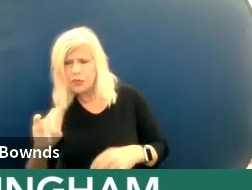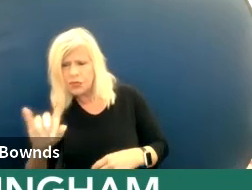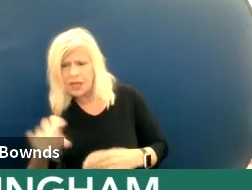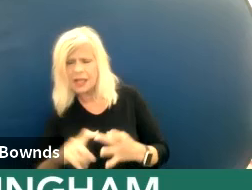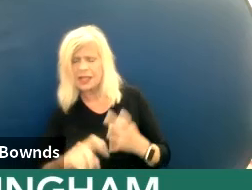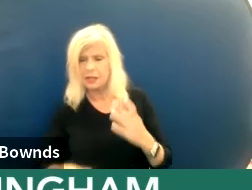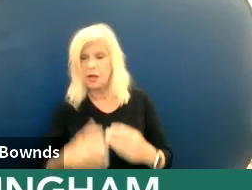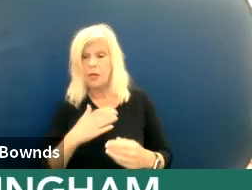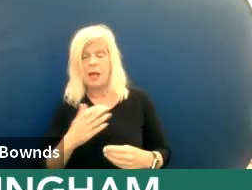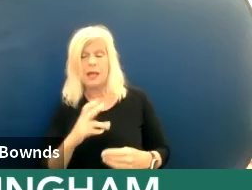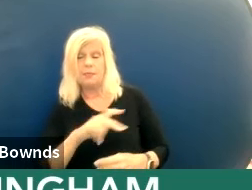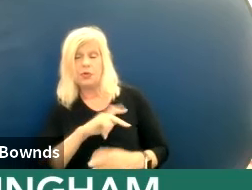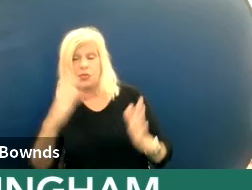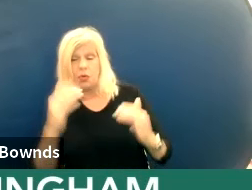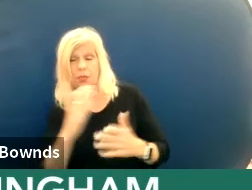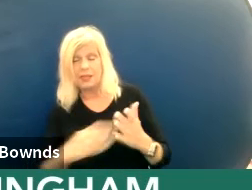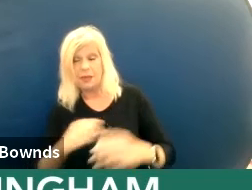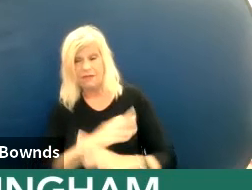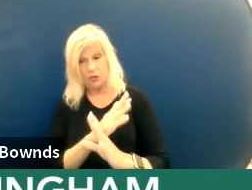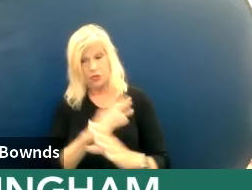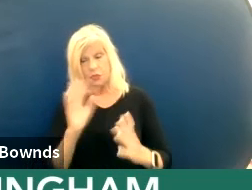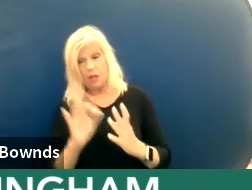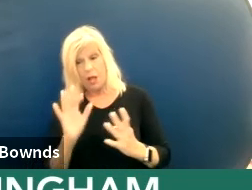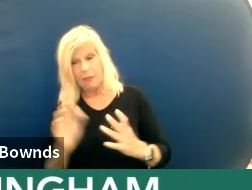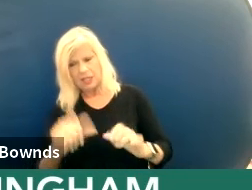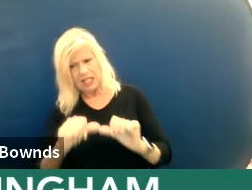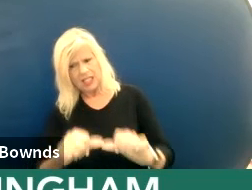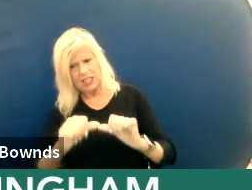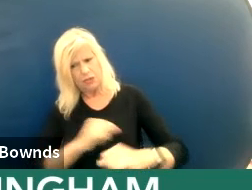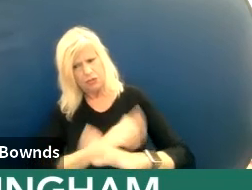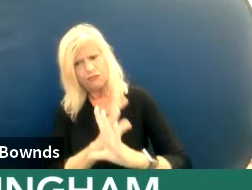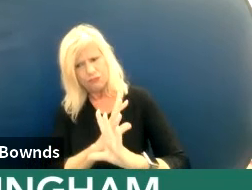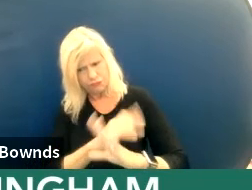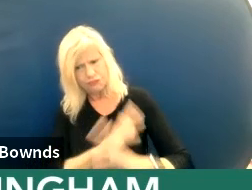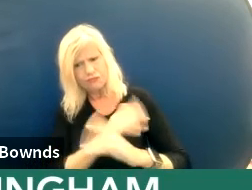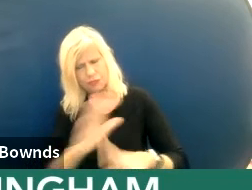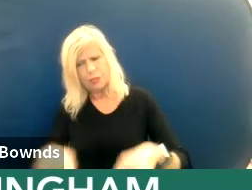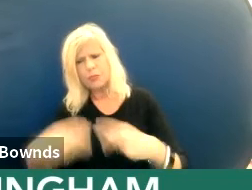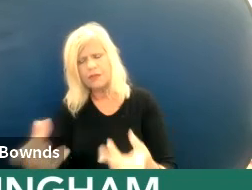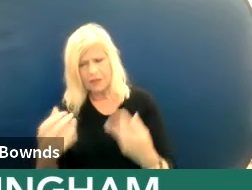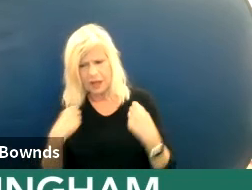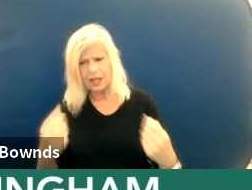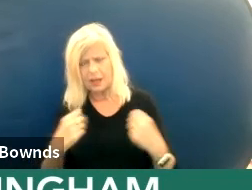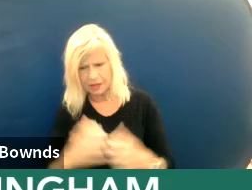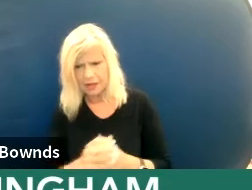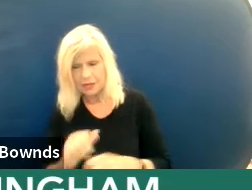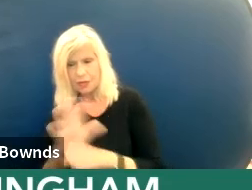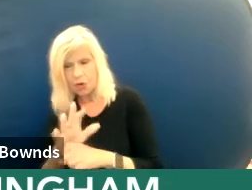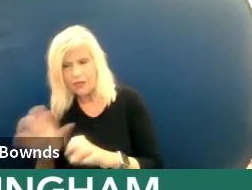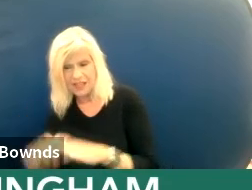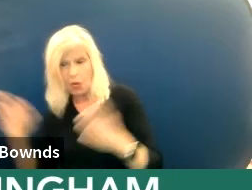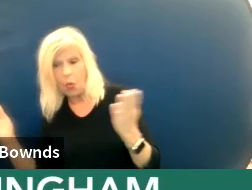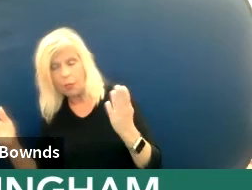My personal hope is that some of these virtual options will continue to stick around as we eventually move past the restrictions of the